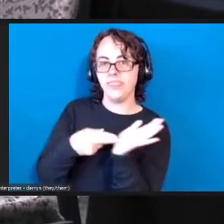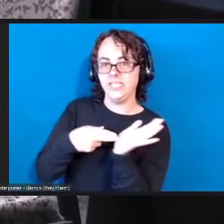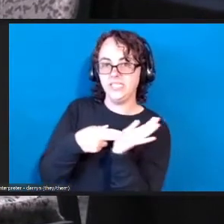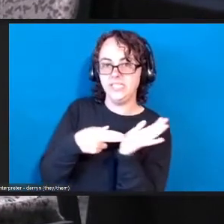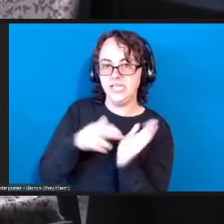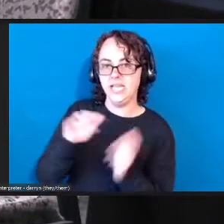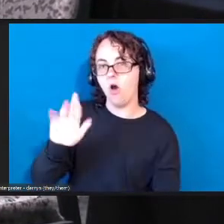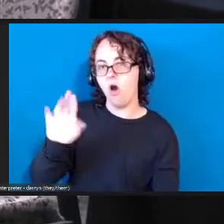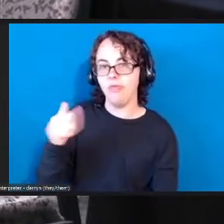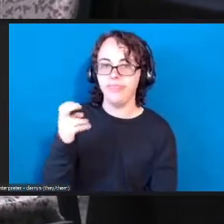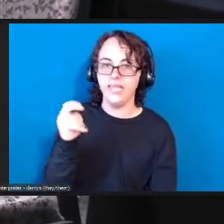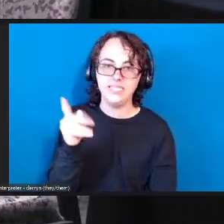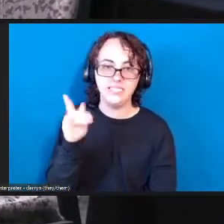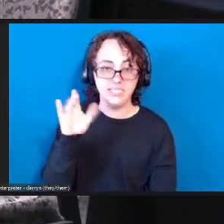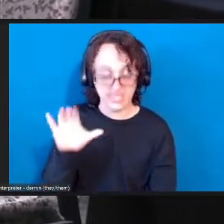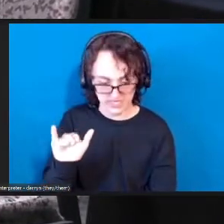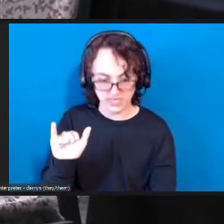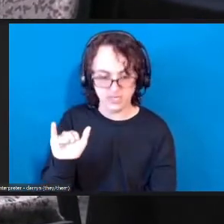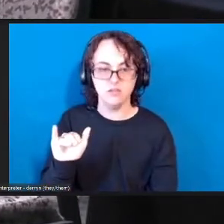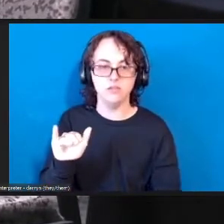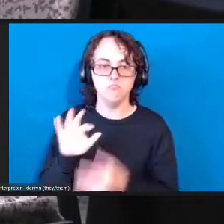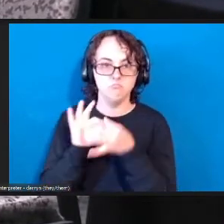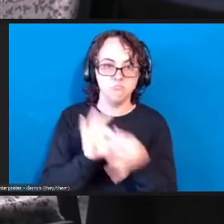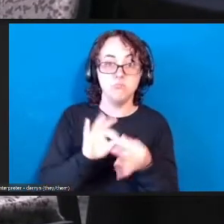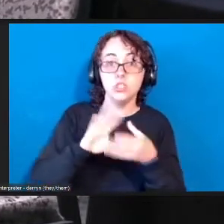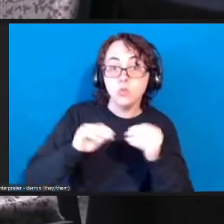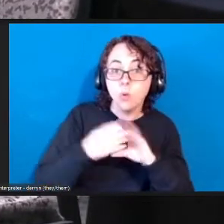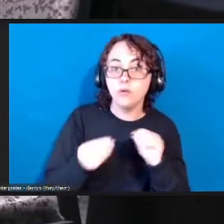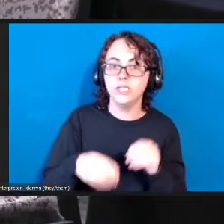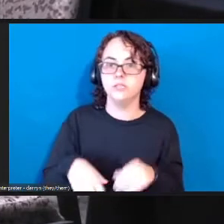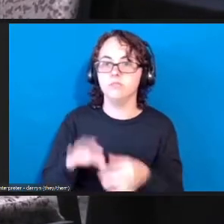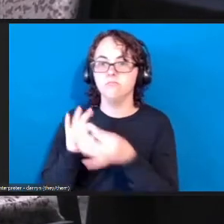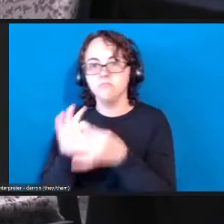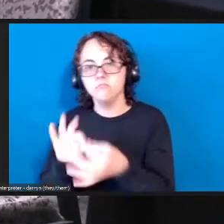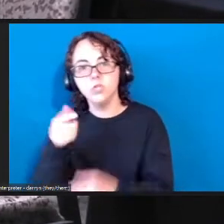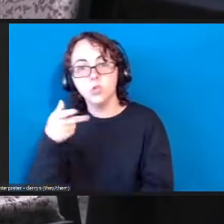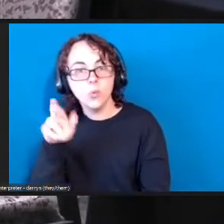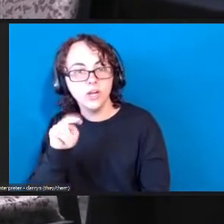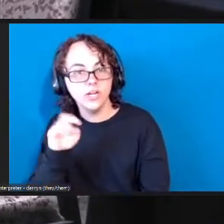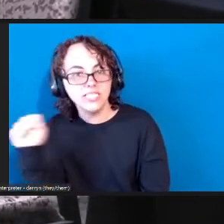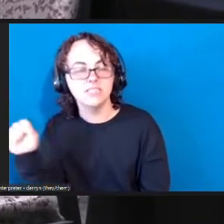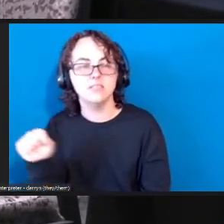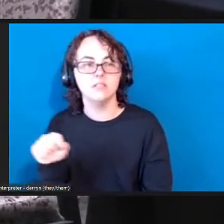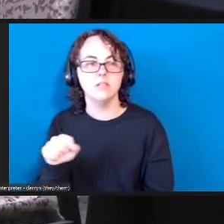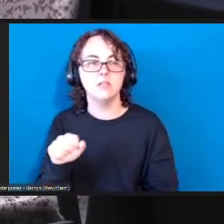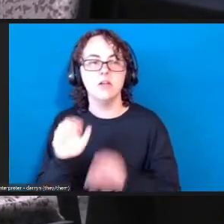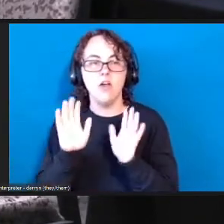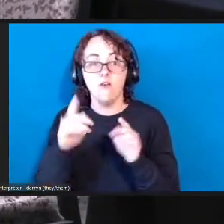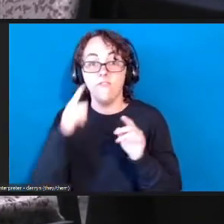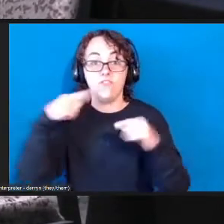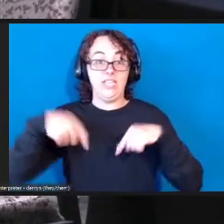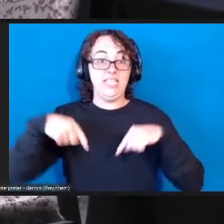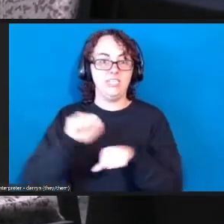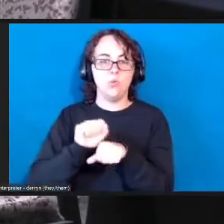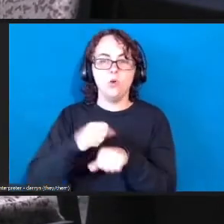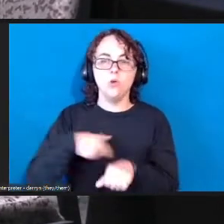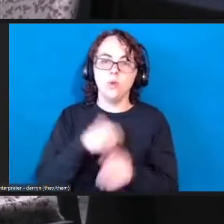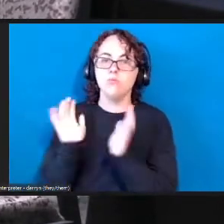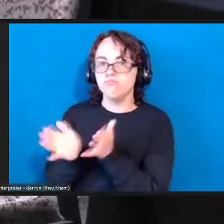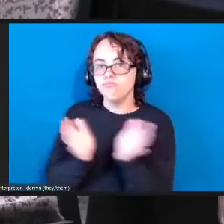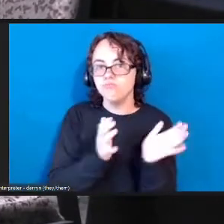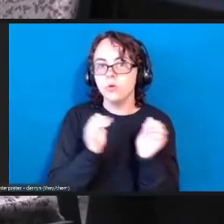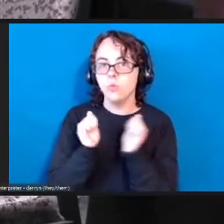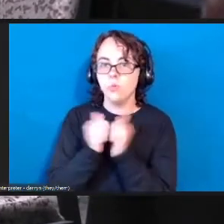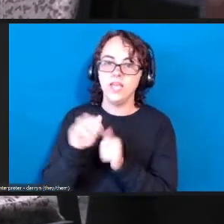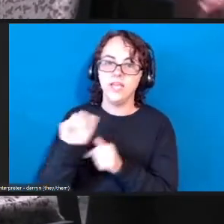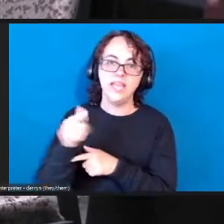authenticity of queerness. And, you know, in part of this work, we had a conversation with some agents and managers, and there was something that